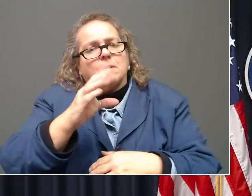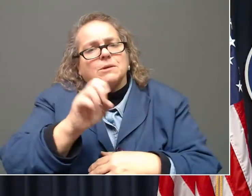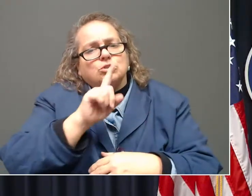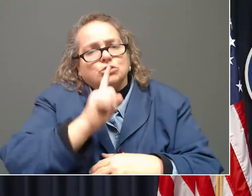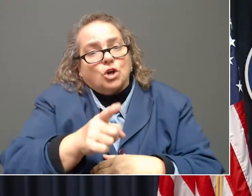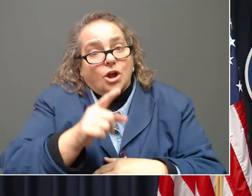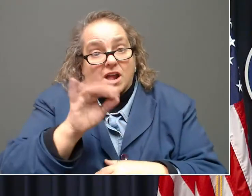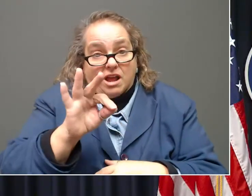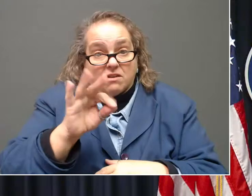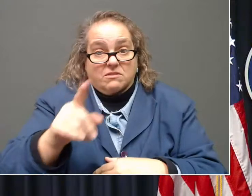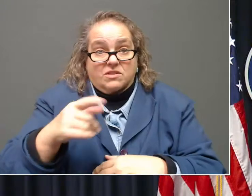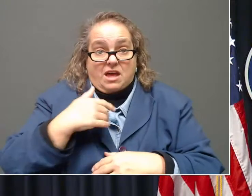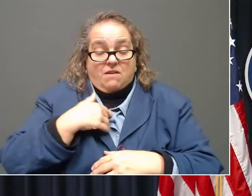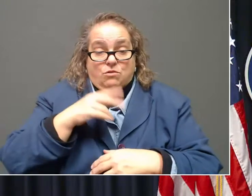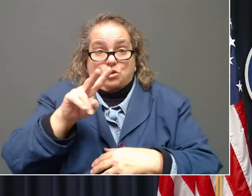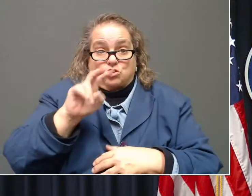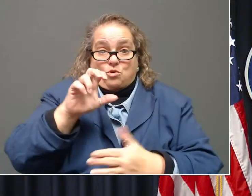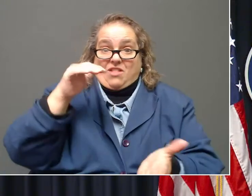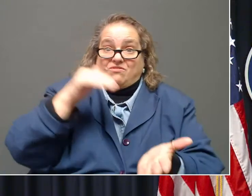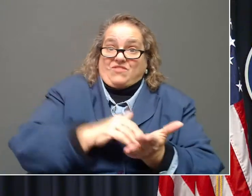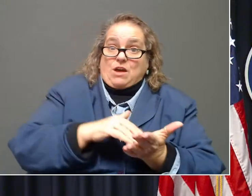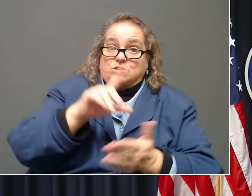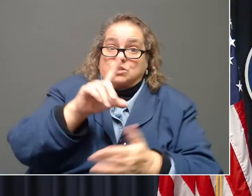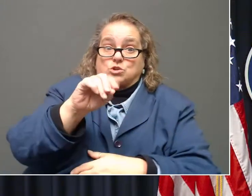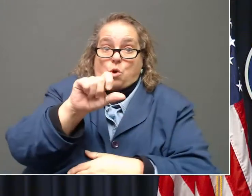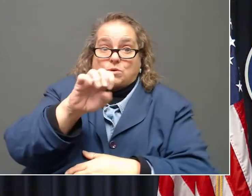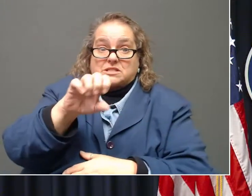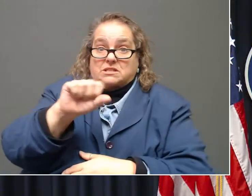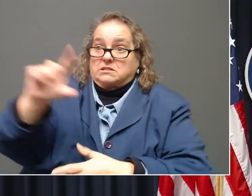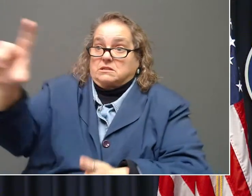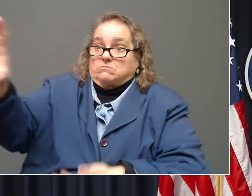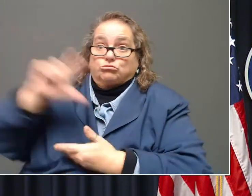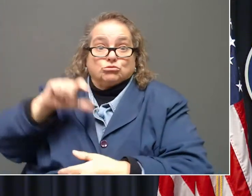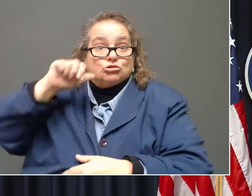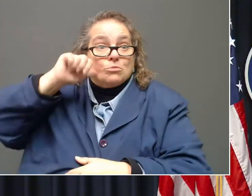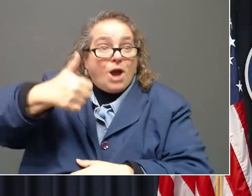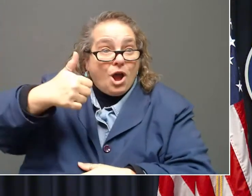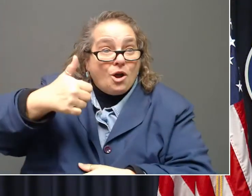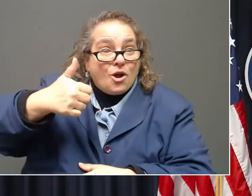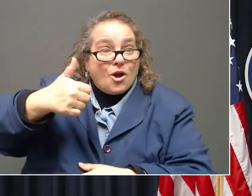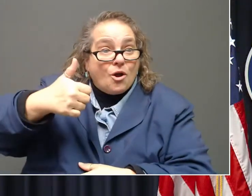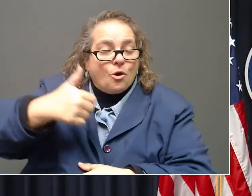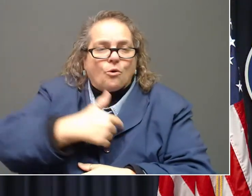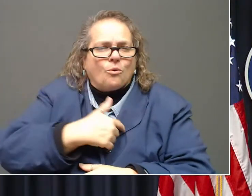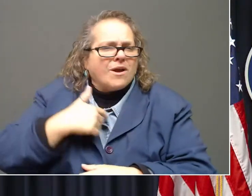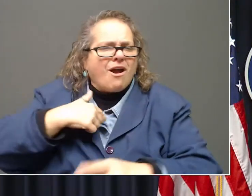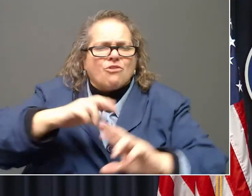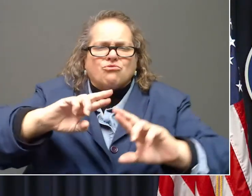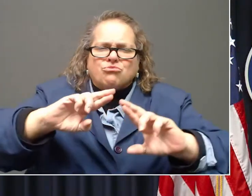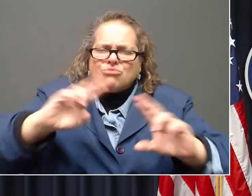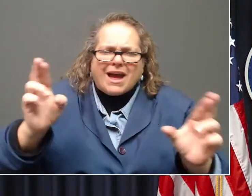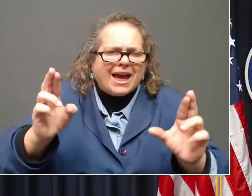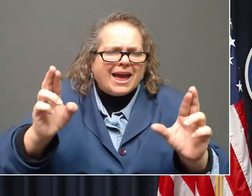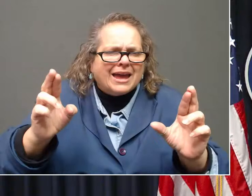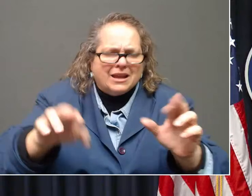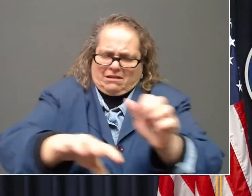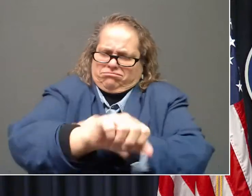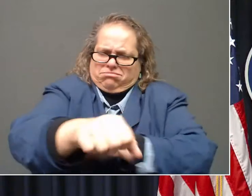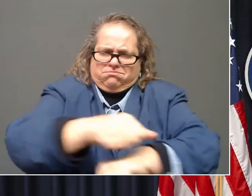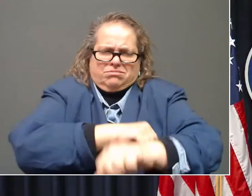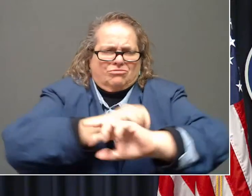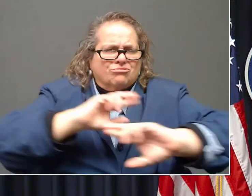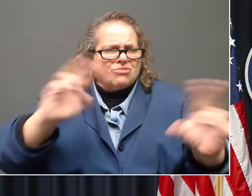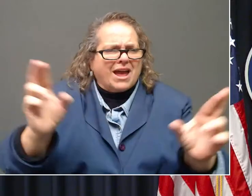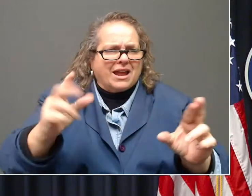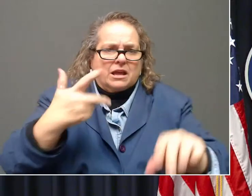now, and at least in the next couple of weeks, individuals over 70. And folks, if you don't fall in that, please don't sign up